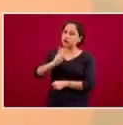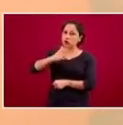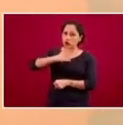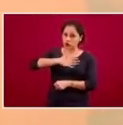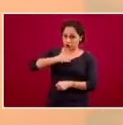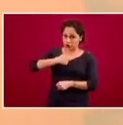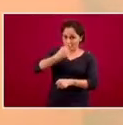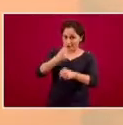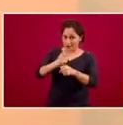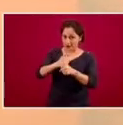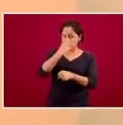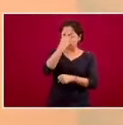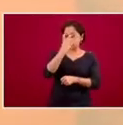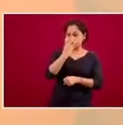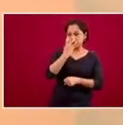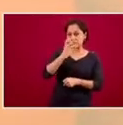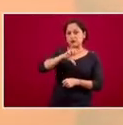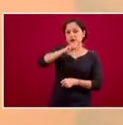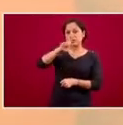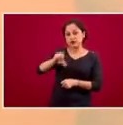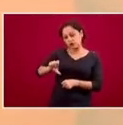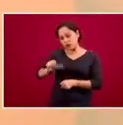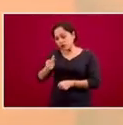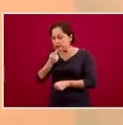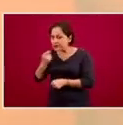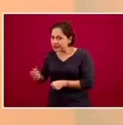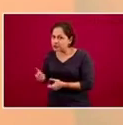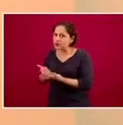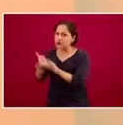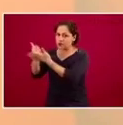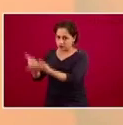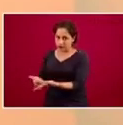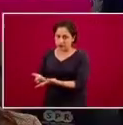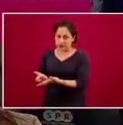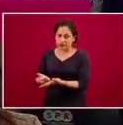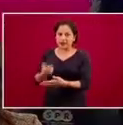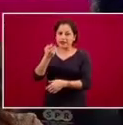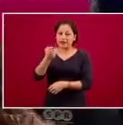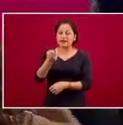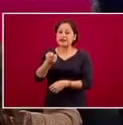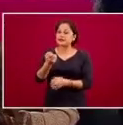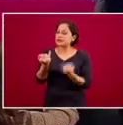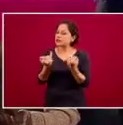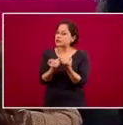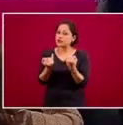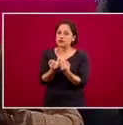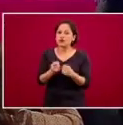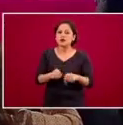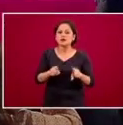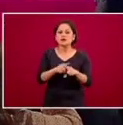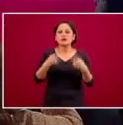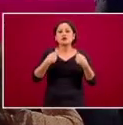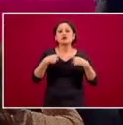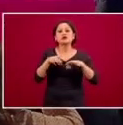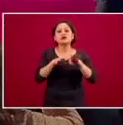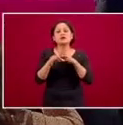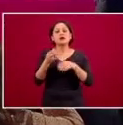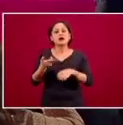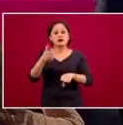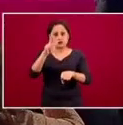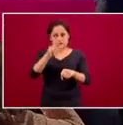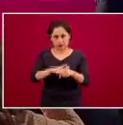your children, you need to put it on yourself so you can help your children. So this is the same. We need to put that oxygen